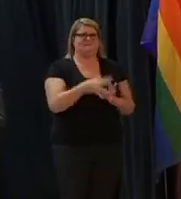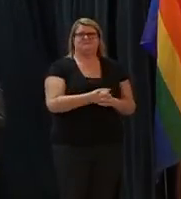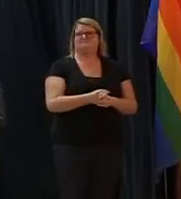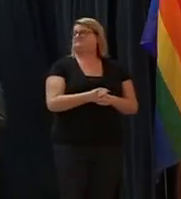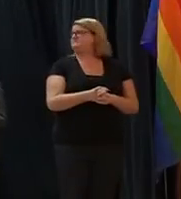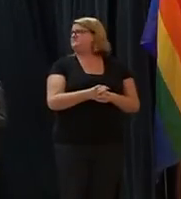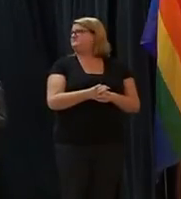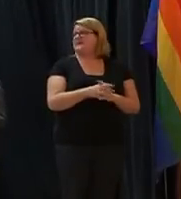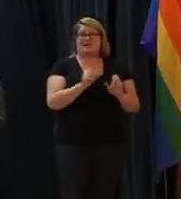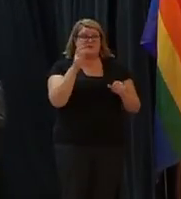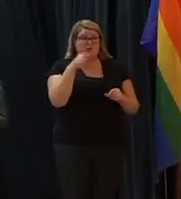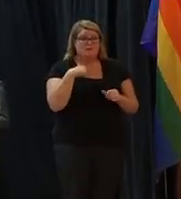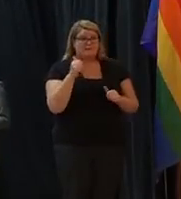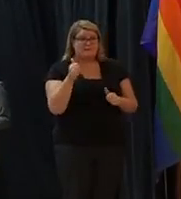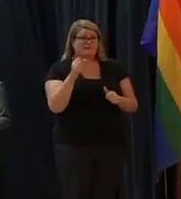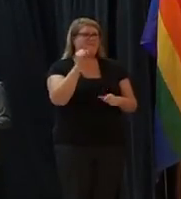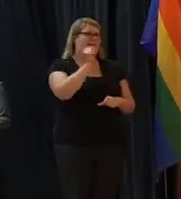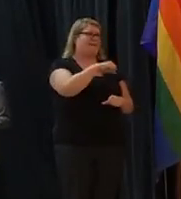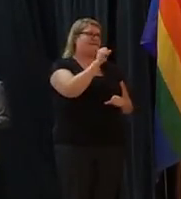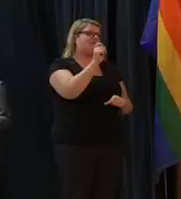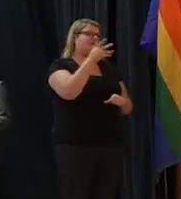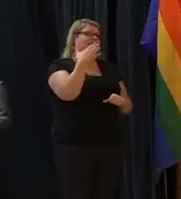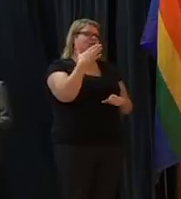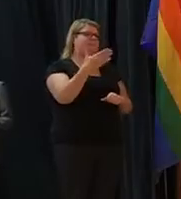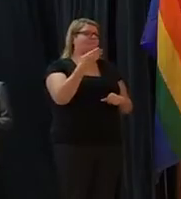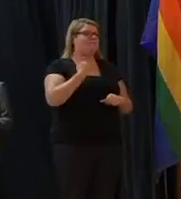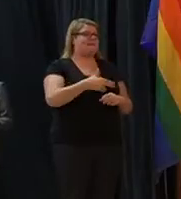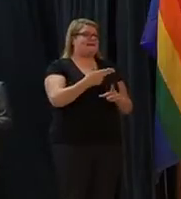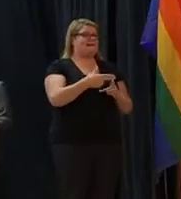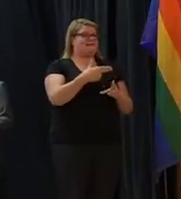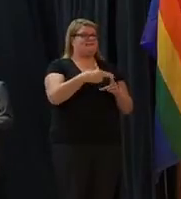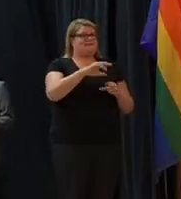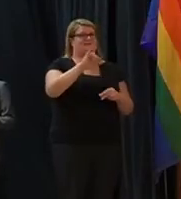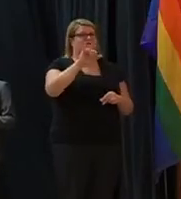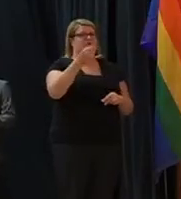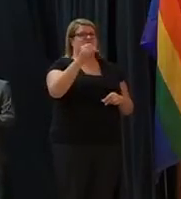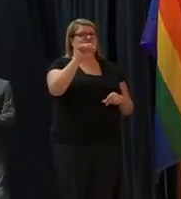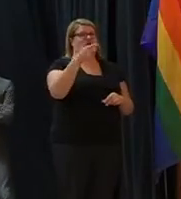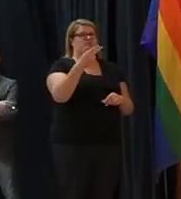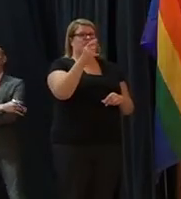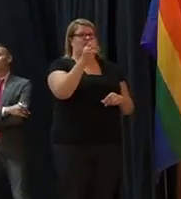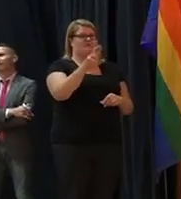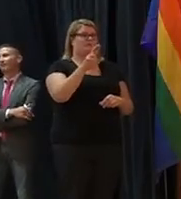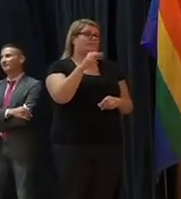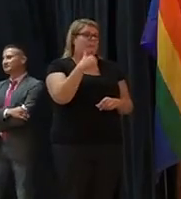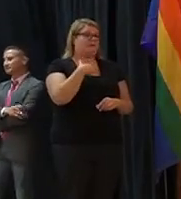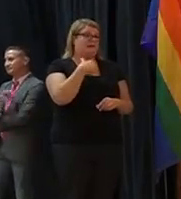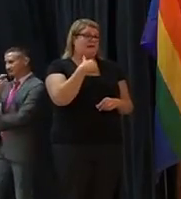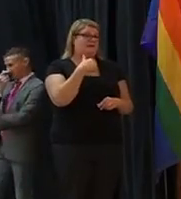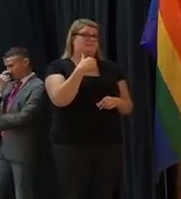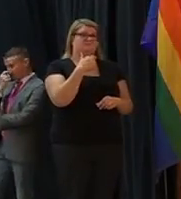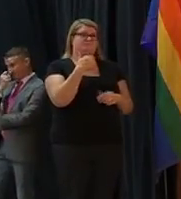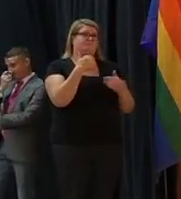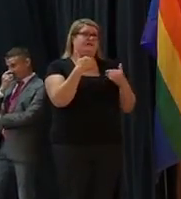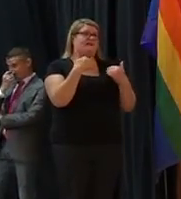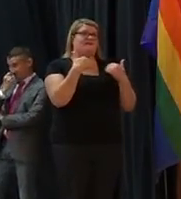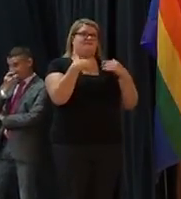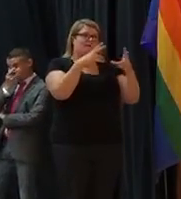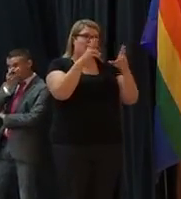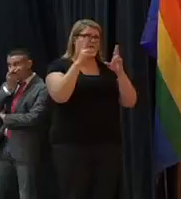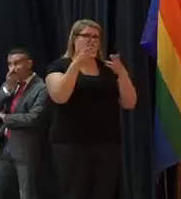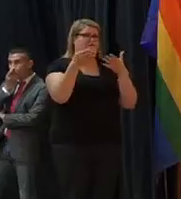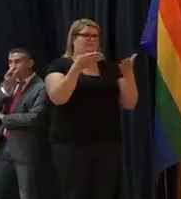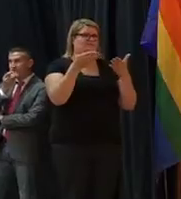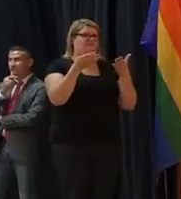Can you still hear me? Yes. Okay, go. My name is Josh Kreiser, and I have had the privilege of